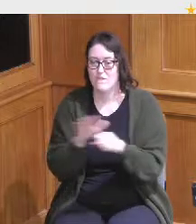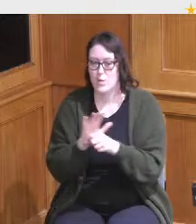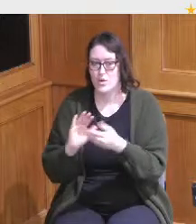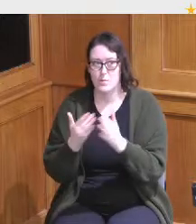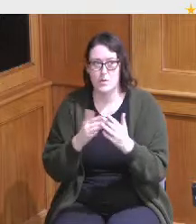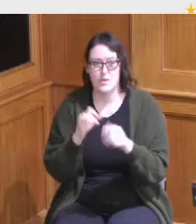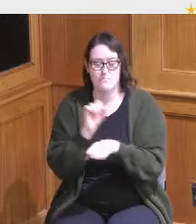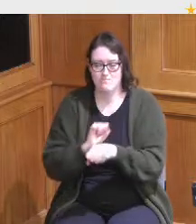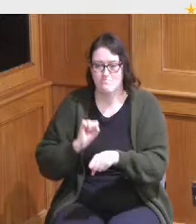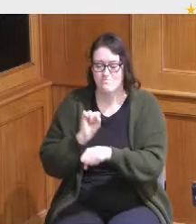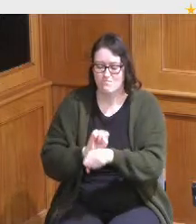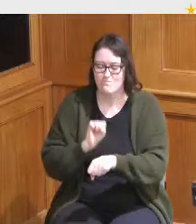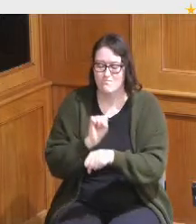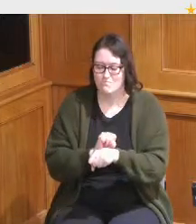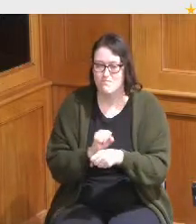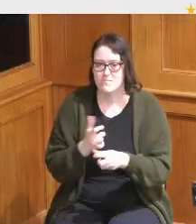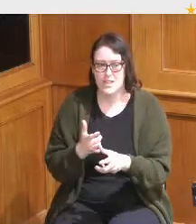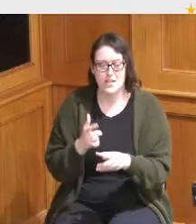working in the entire, moving